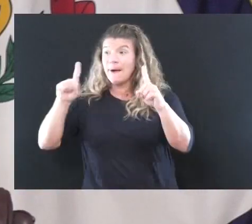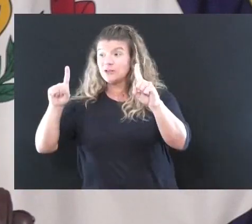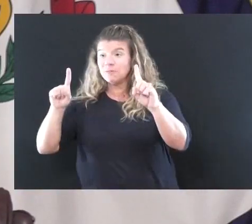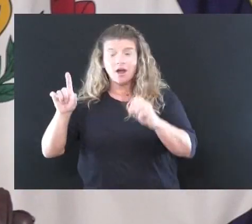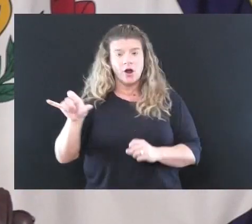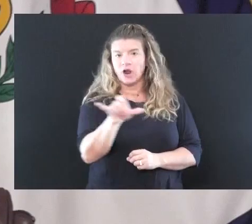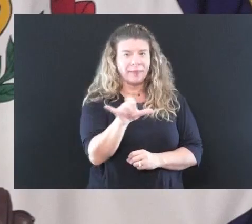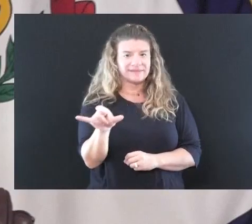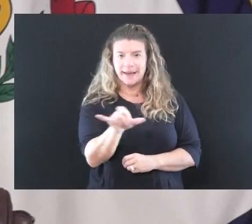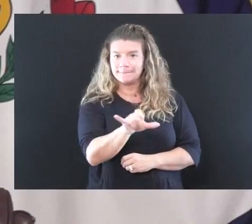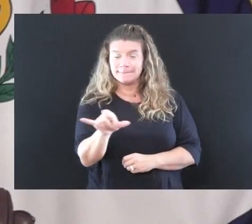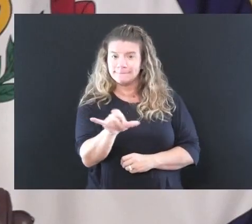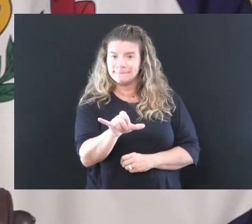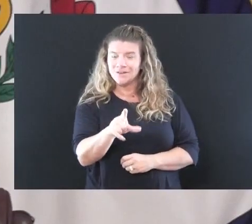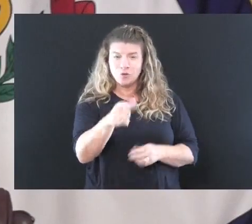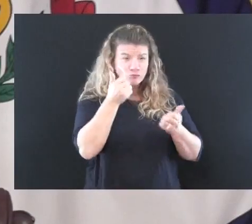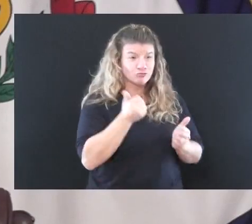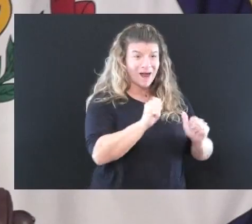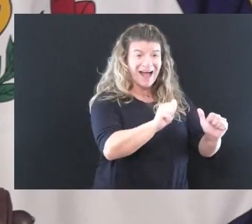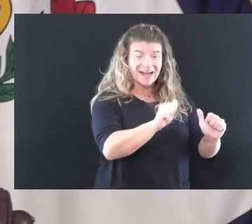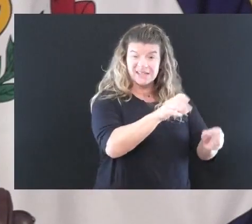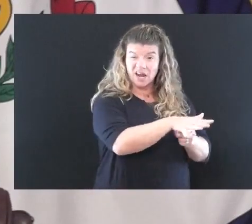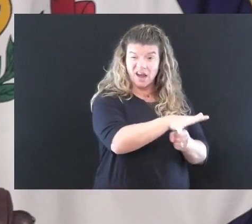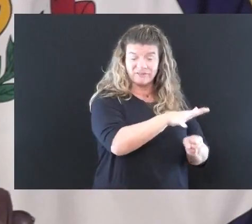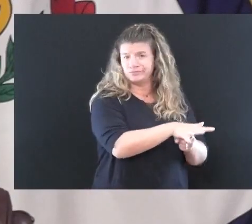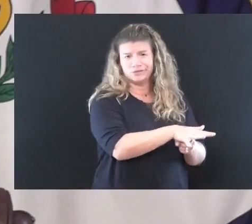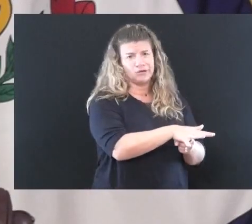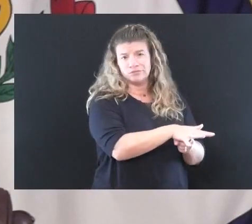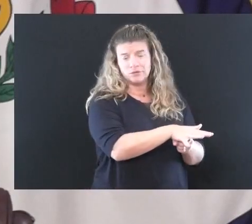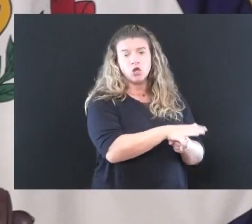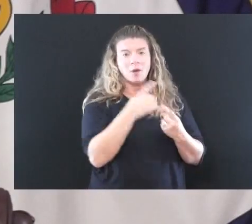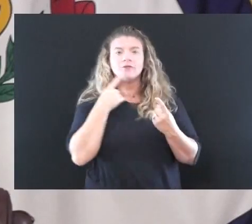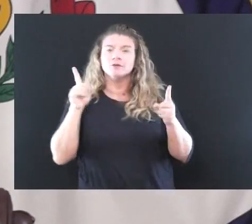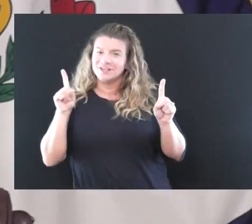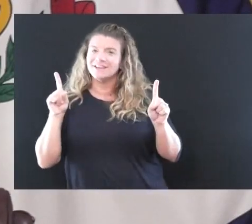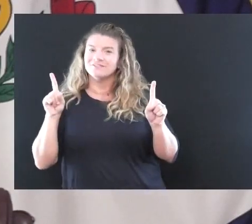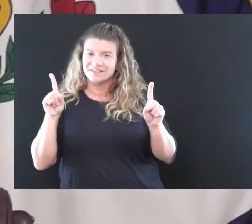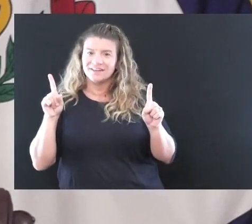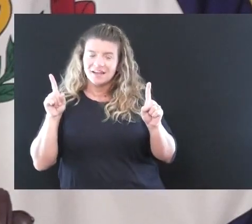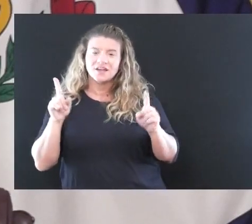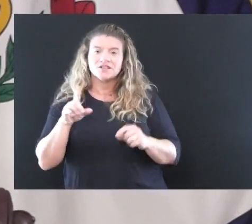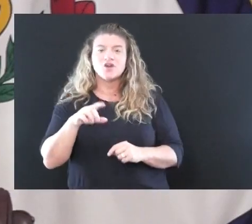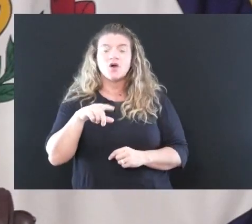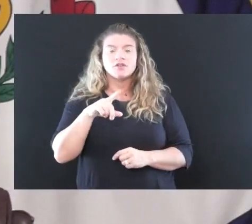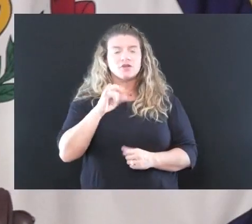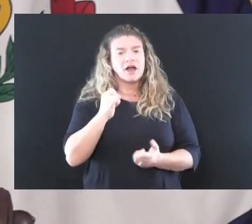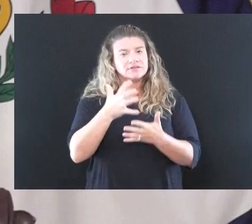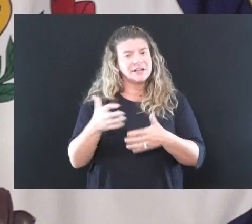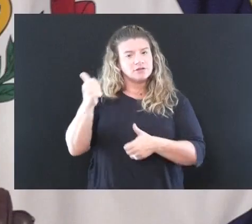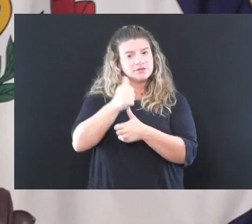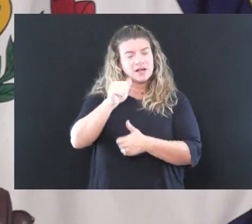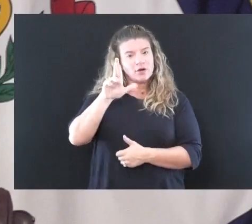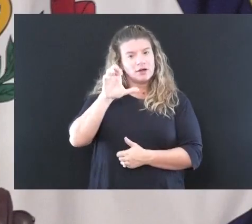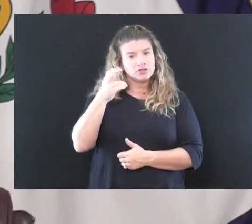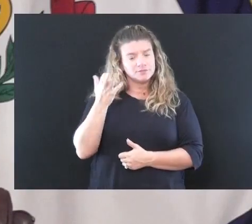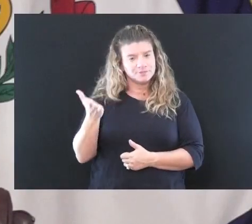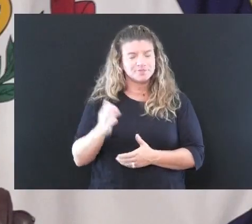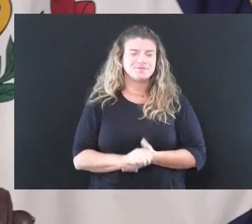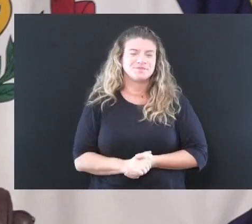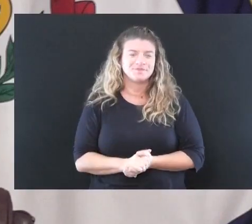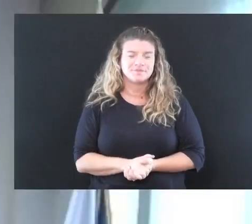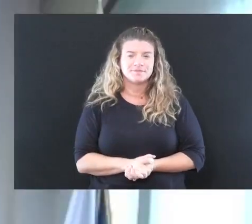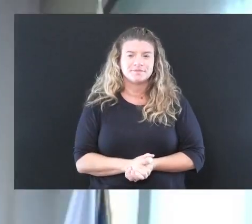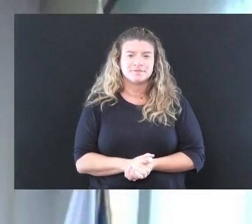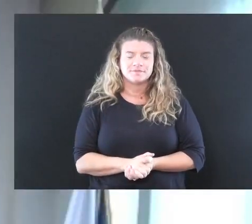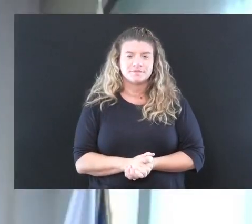that means just trying hard isn't good enough. You got to achieve. And so Secretary Crouch, if you could comment on that,